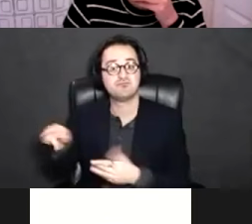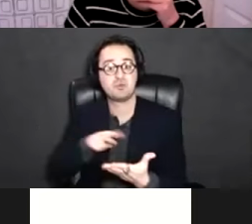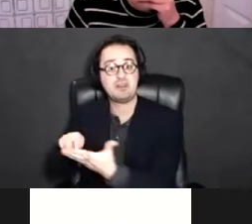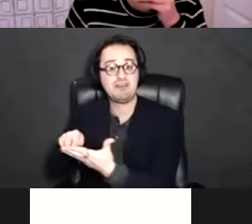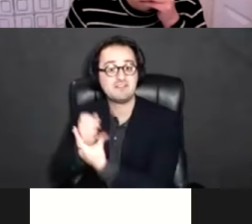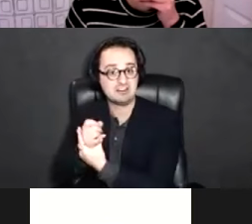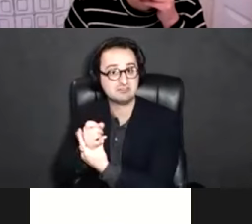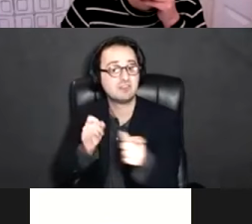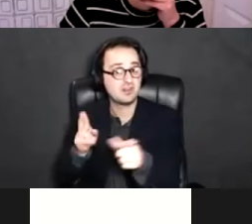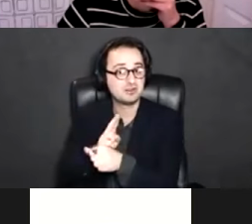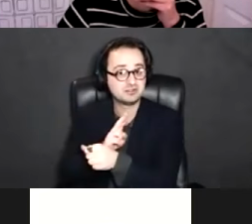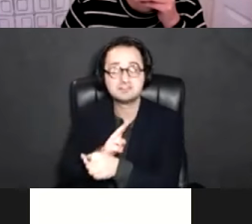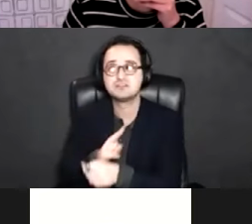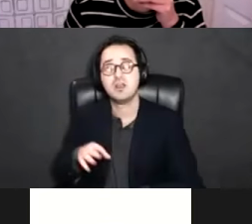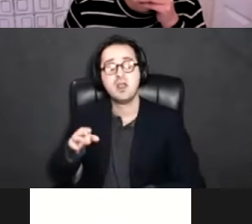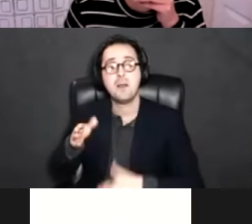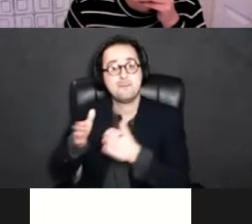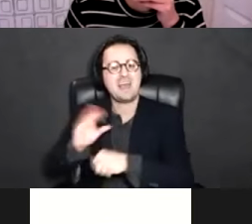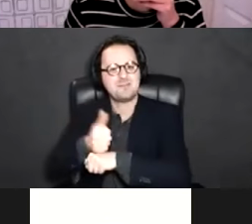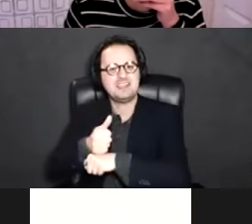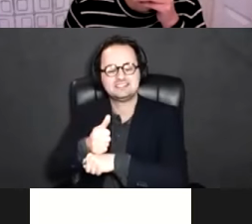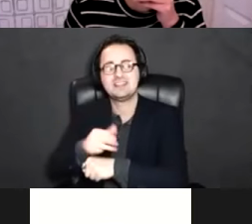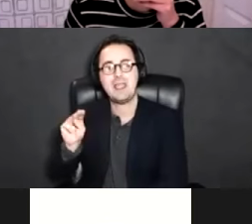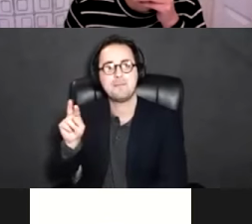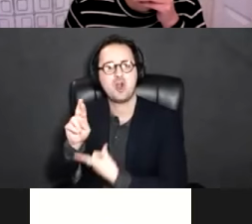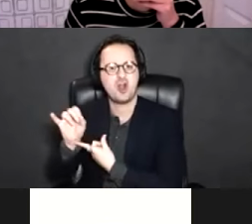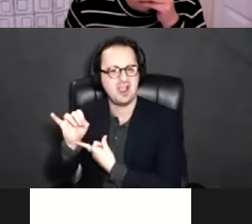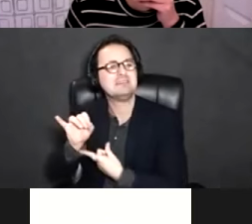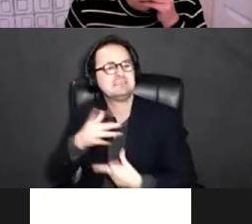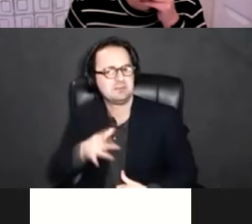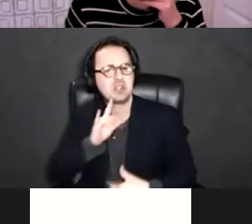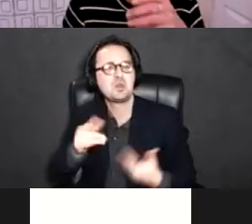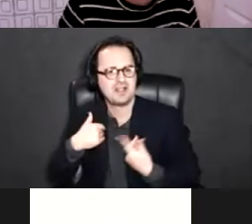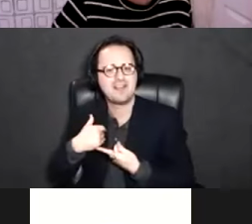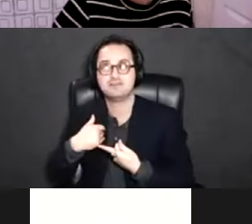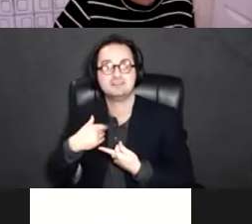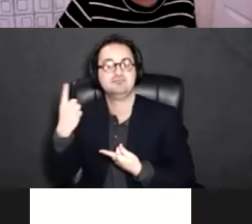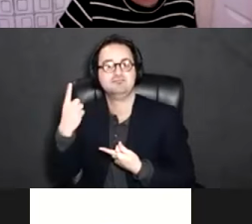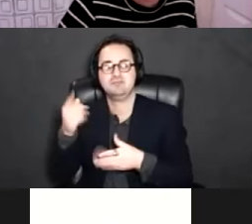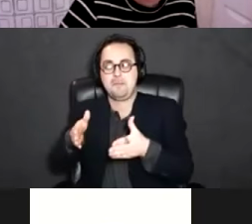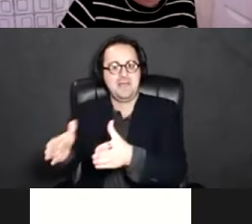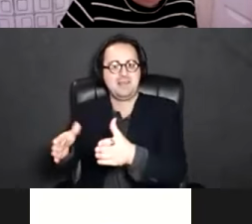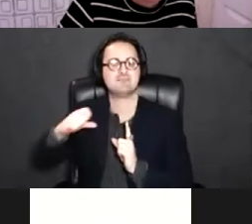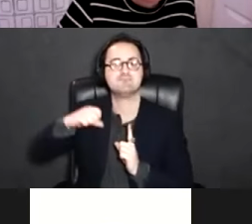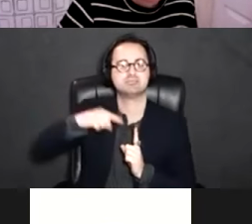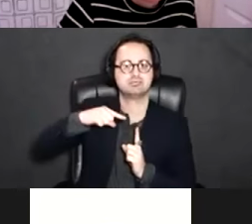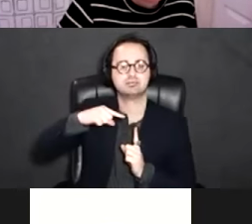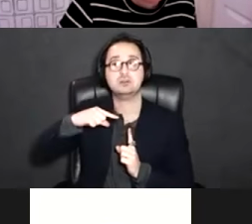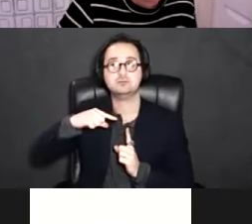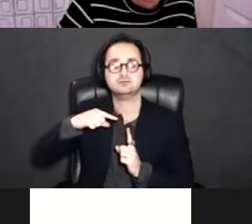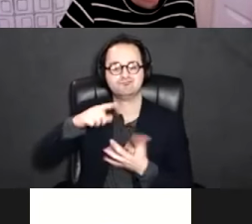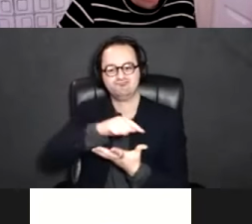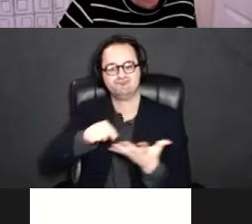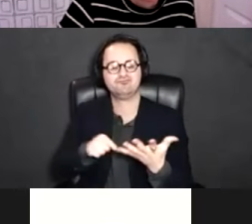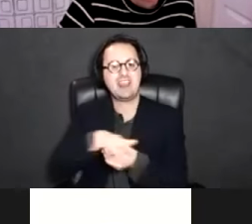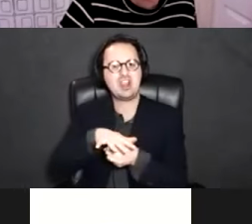task-based fMRI, you're most certainly going to use some kind of reading task that activates specific regions that are involved in reading.